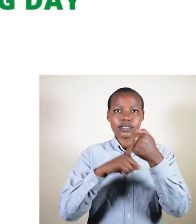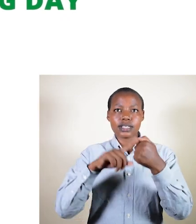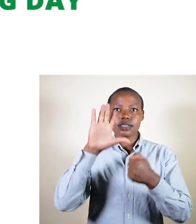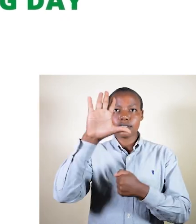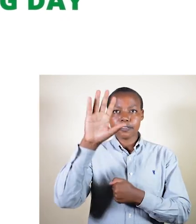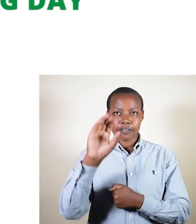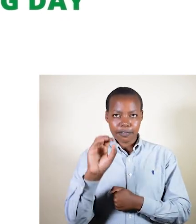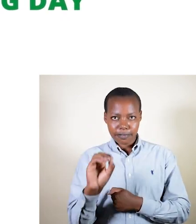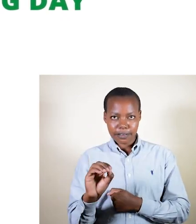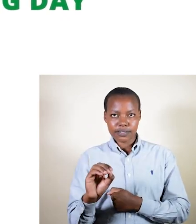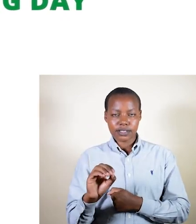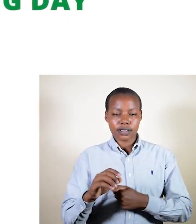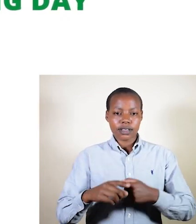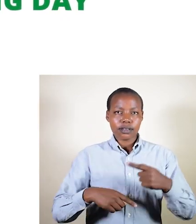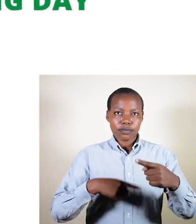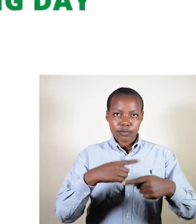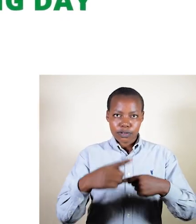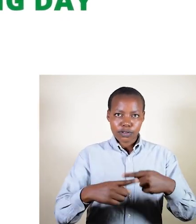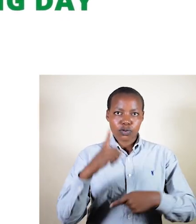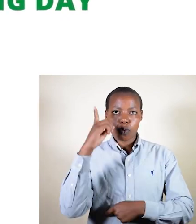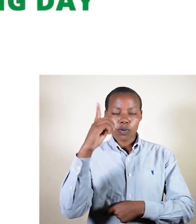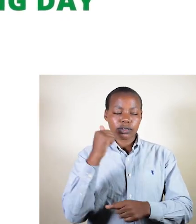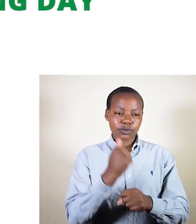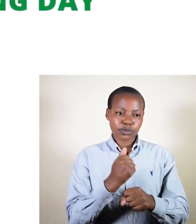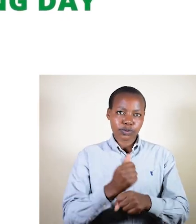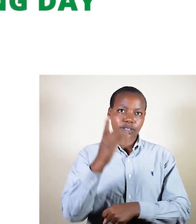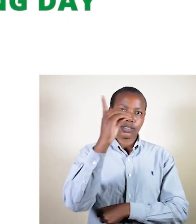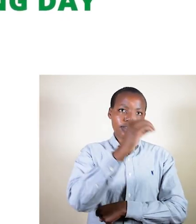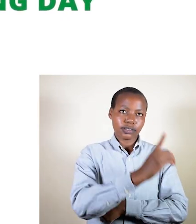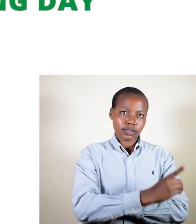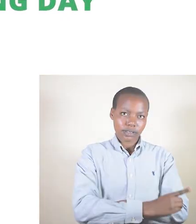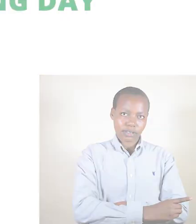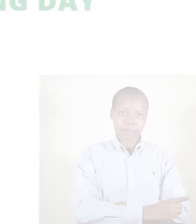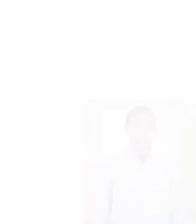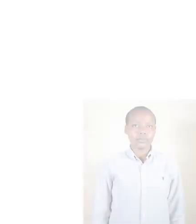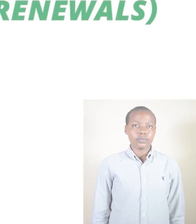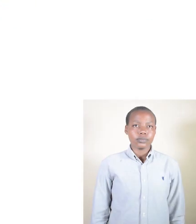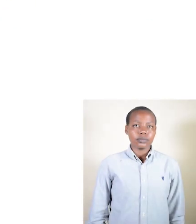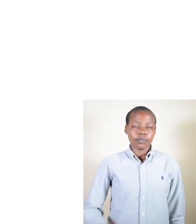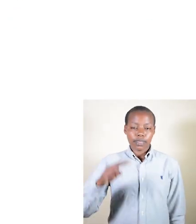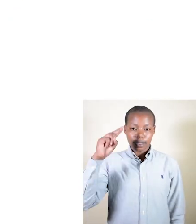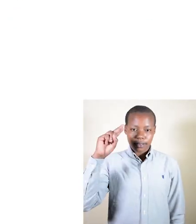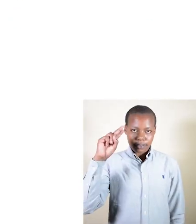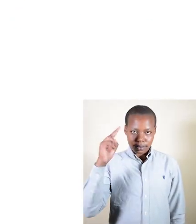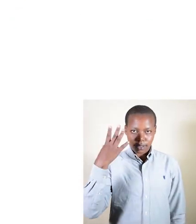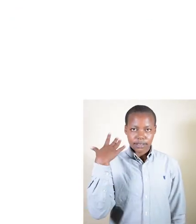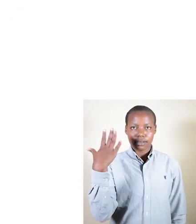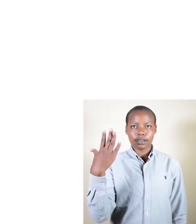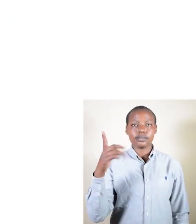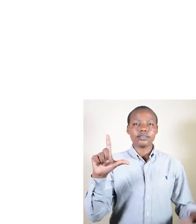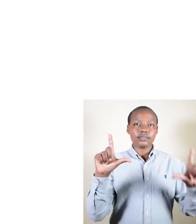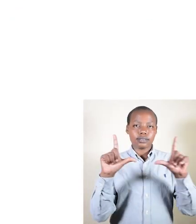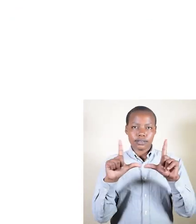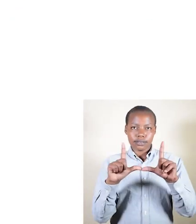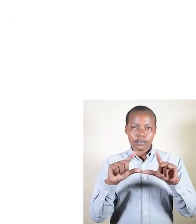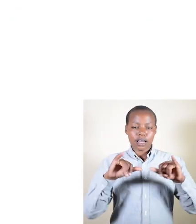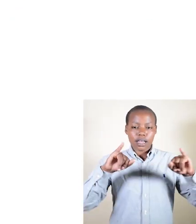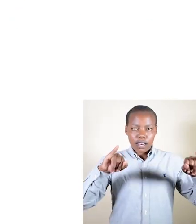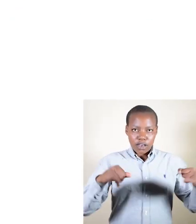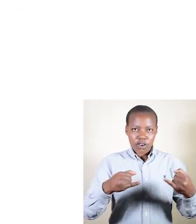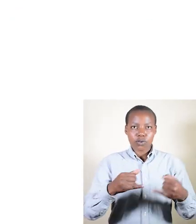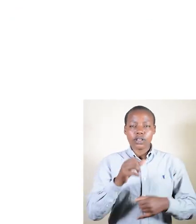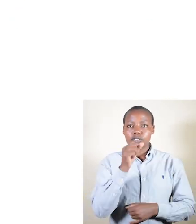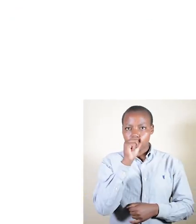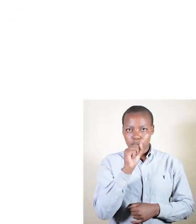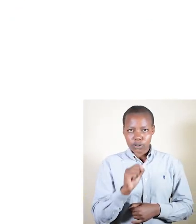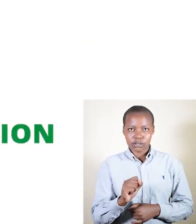9,650 Kenyan shillings and is processed within 1 working day. Second-hand dealership license, new